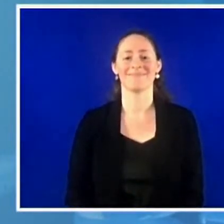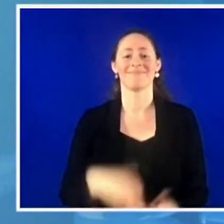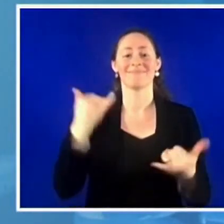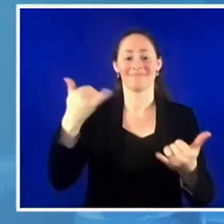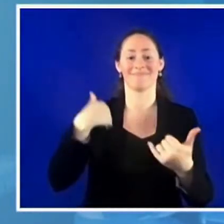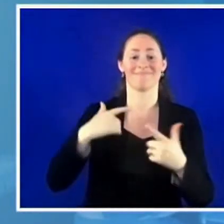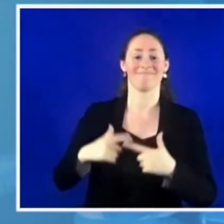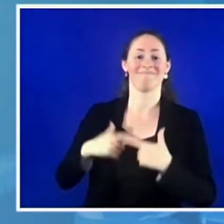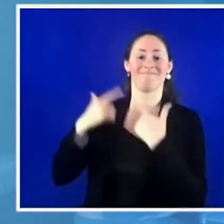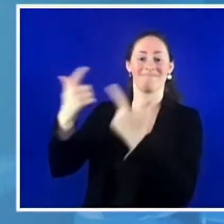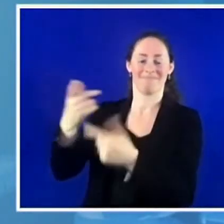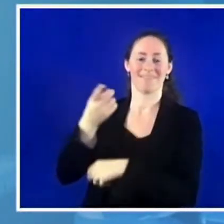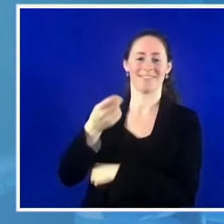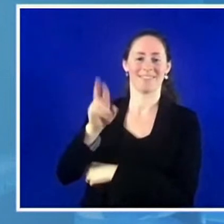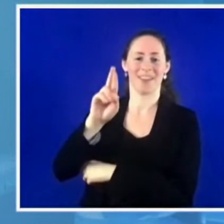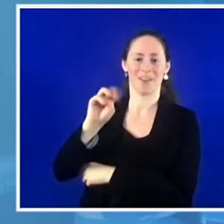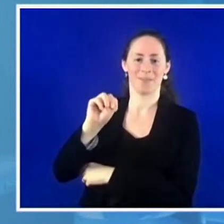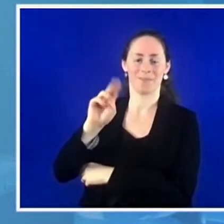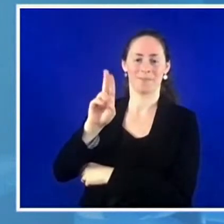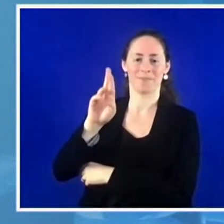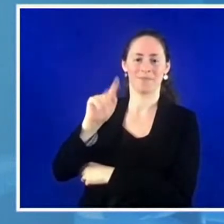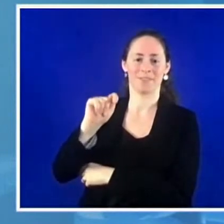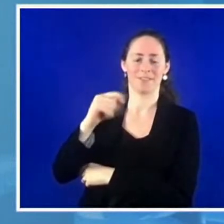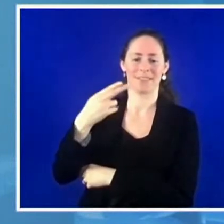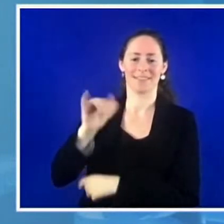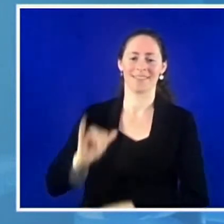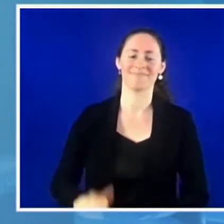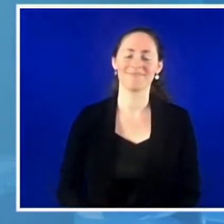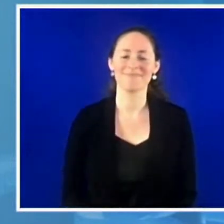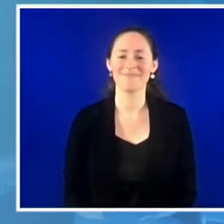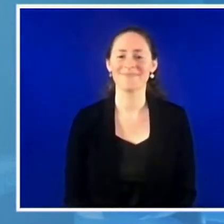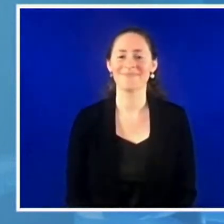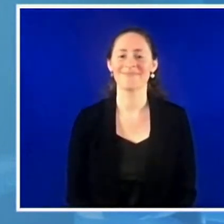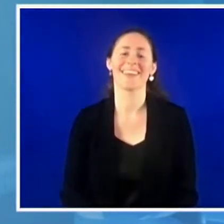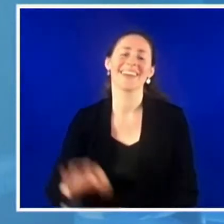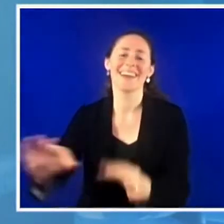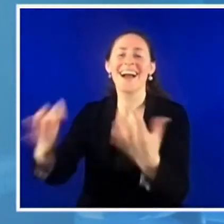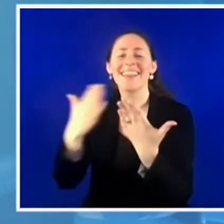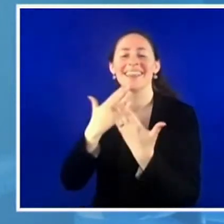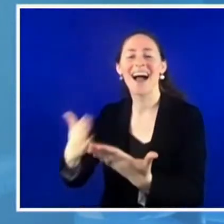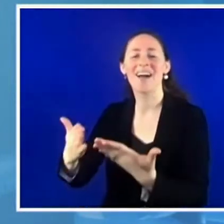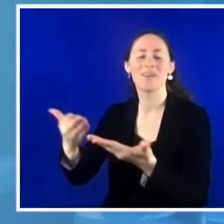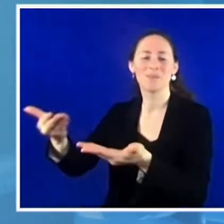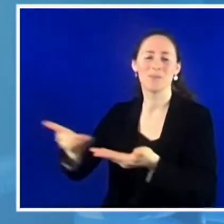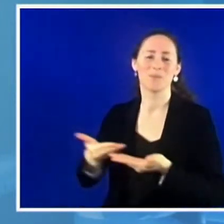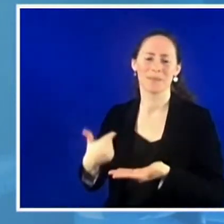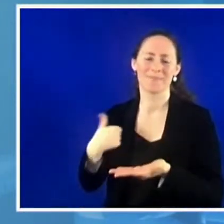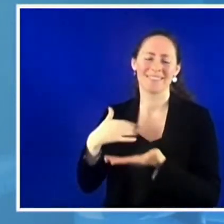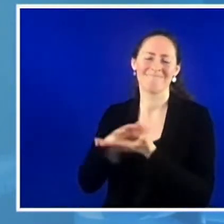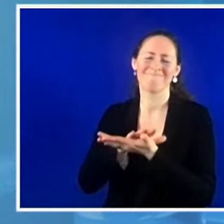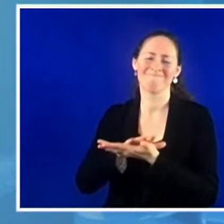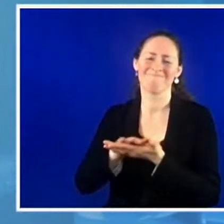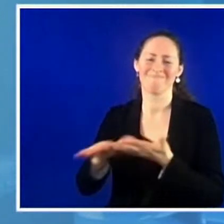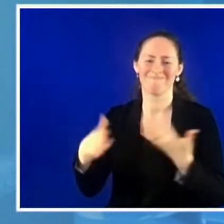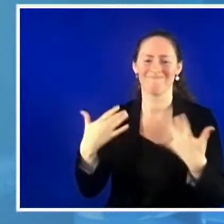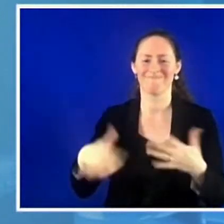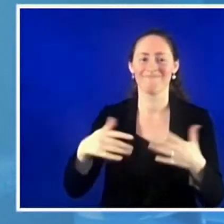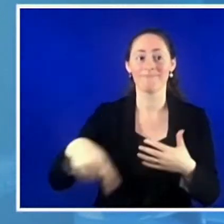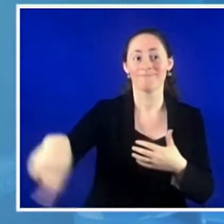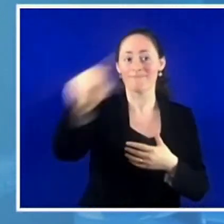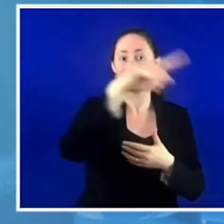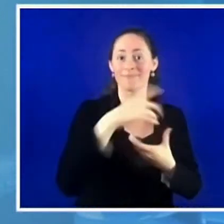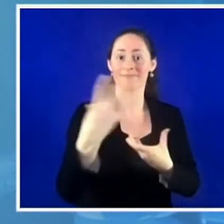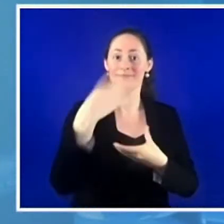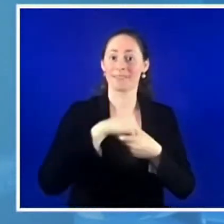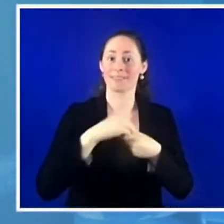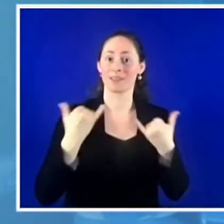Well, thank you so much, Bishara, for that kind introduction. And a big thank you to all of you who are joining us here today at the White House for this National Town Hall.